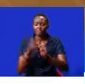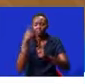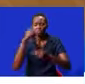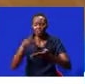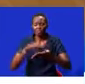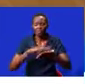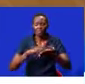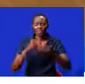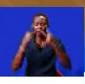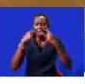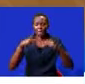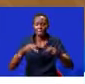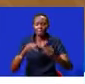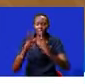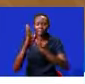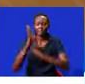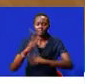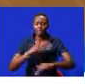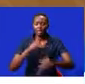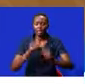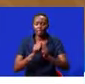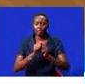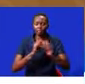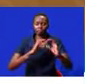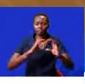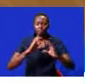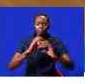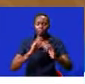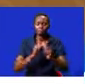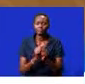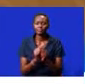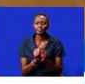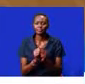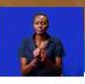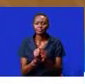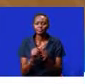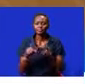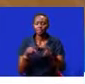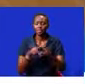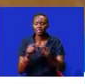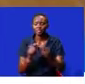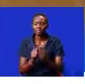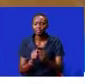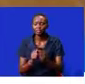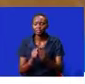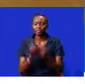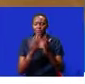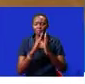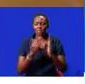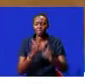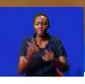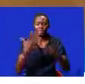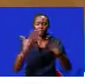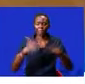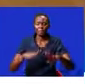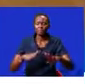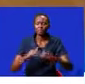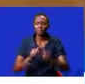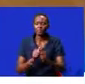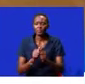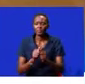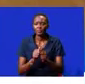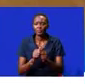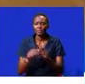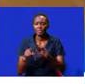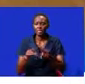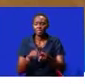regional peace, security, and collaboration. I extend my gratitude to each and every one of you and